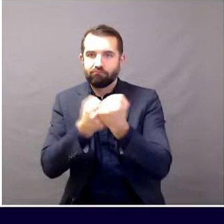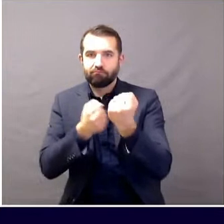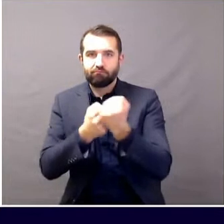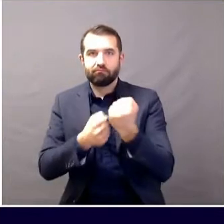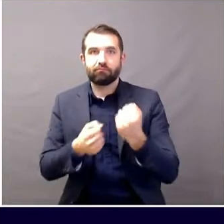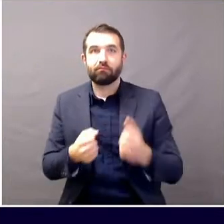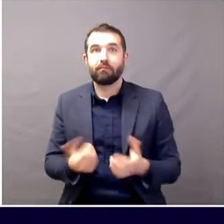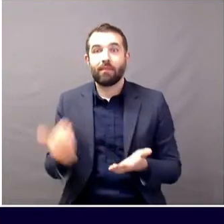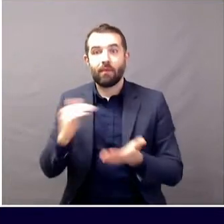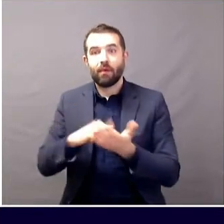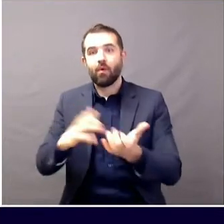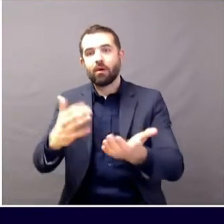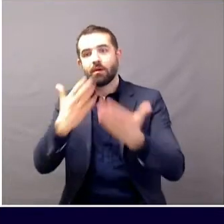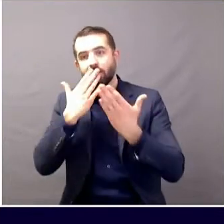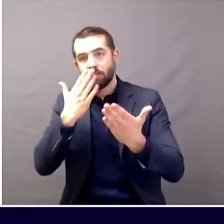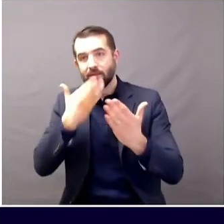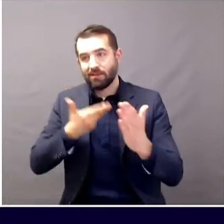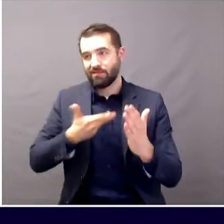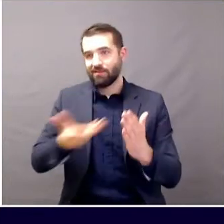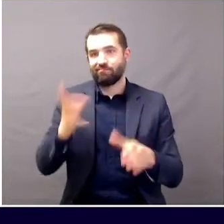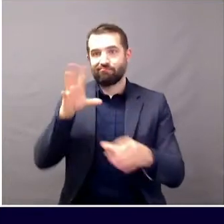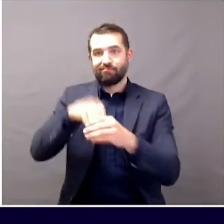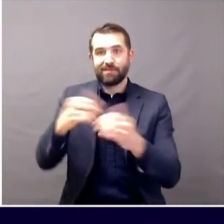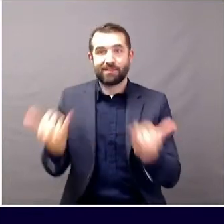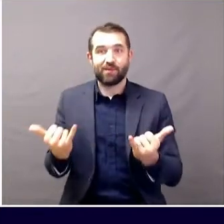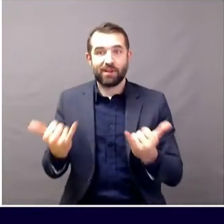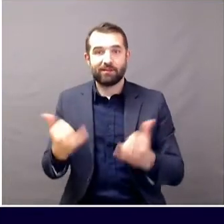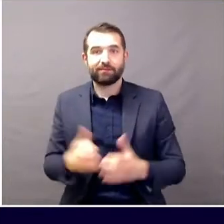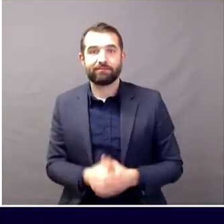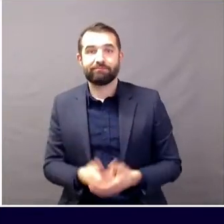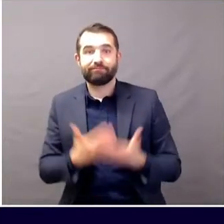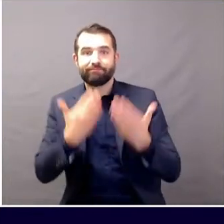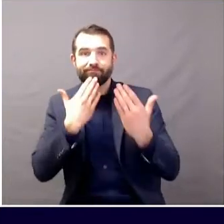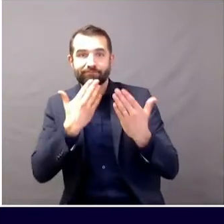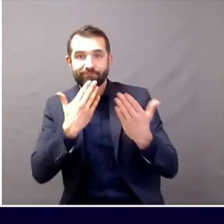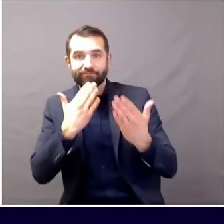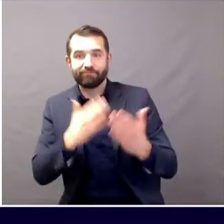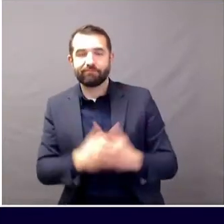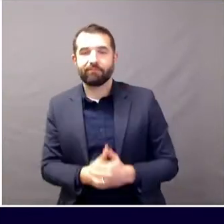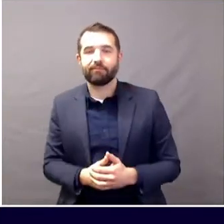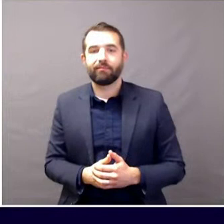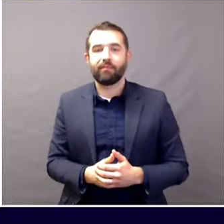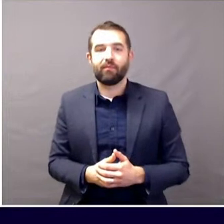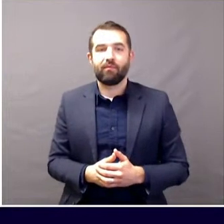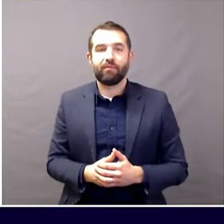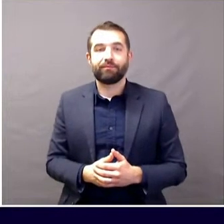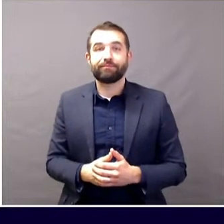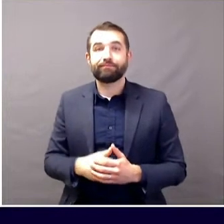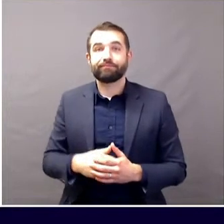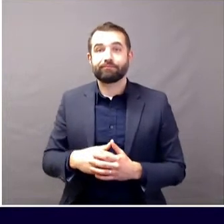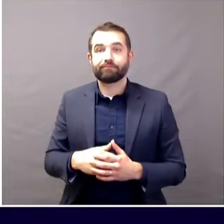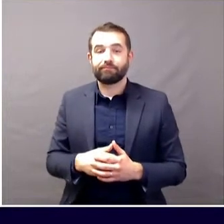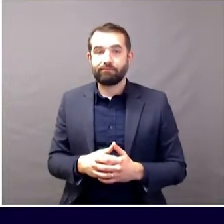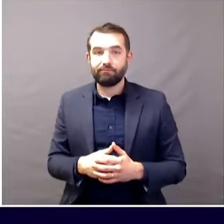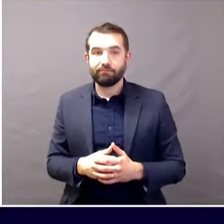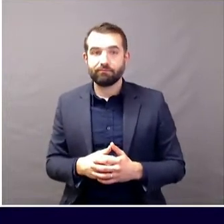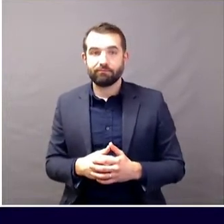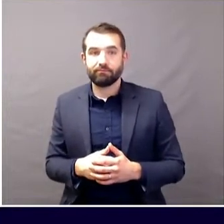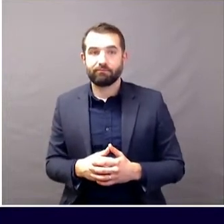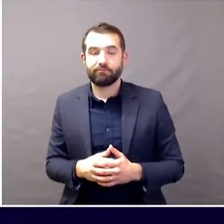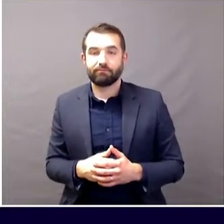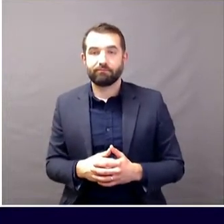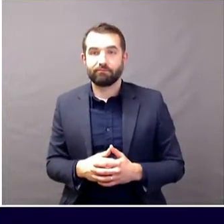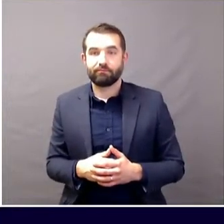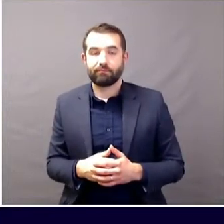today. Well, thank you, Dr. Pollard. Much appreciated. And we will now turn things over to our colleagues in the media. Again,